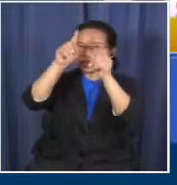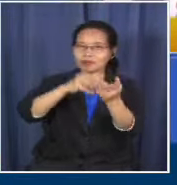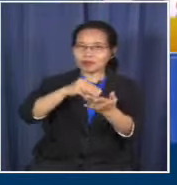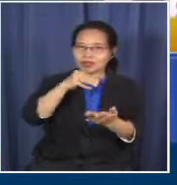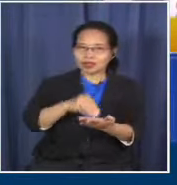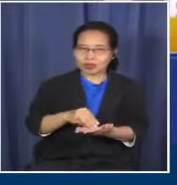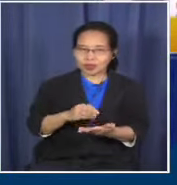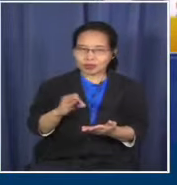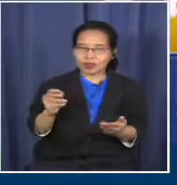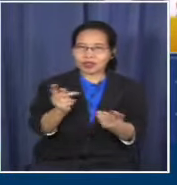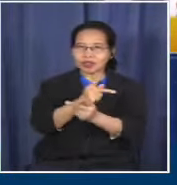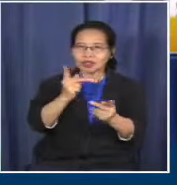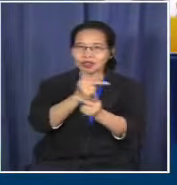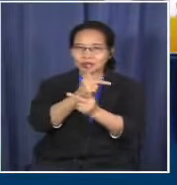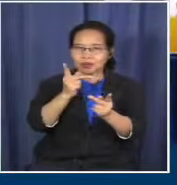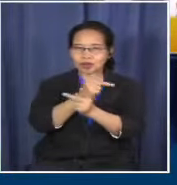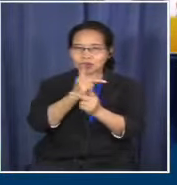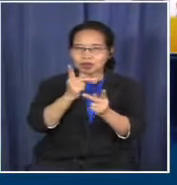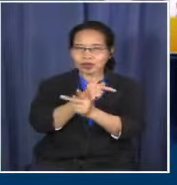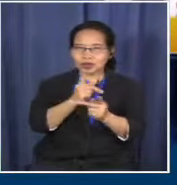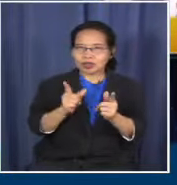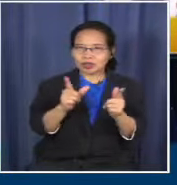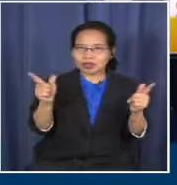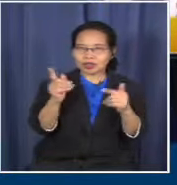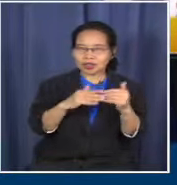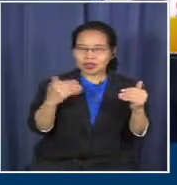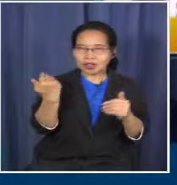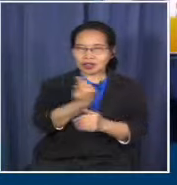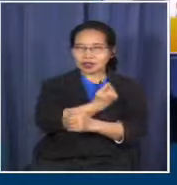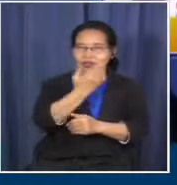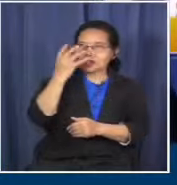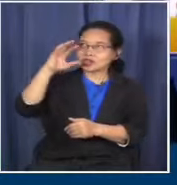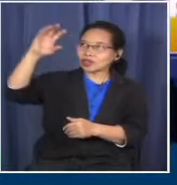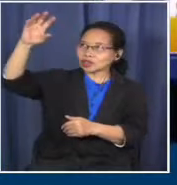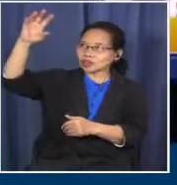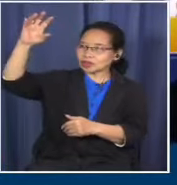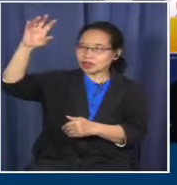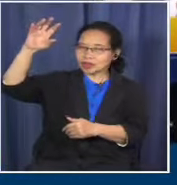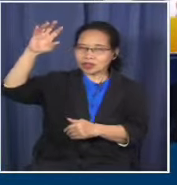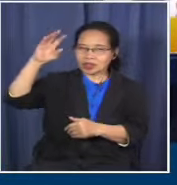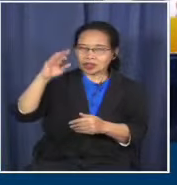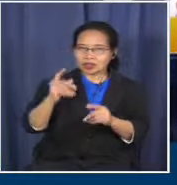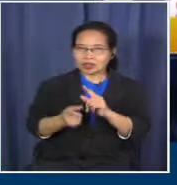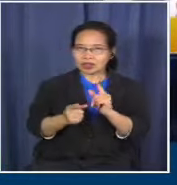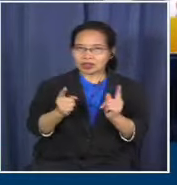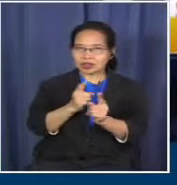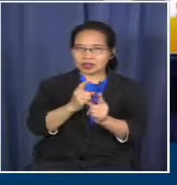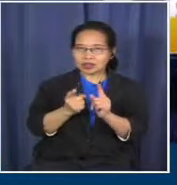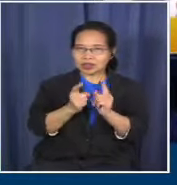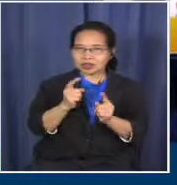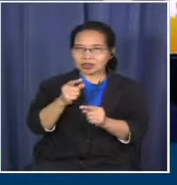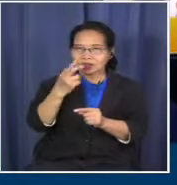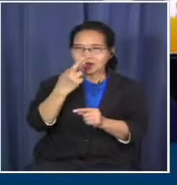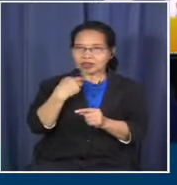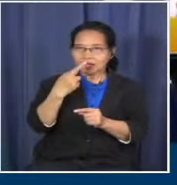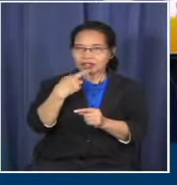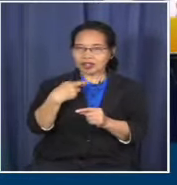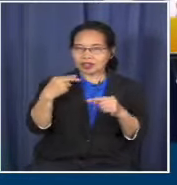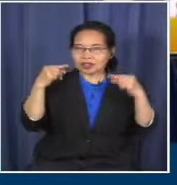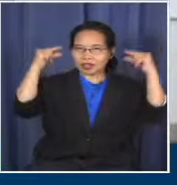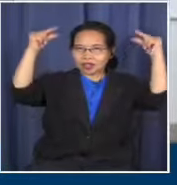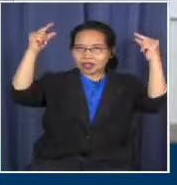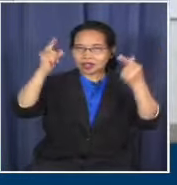After 7 billion years, a very big star, which is millions of